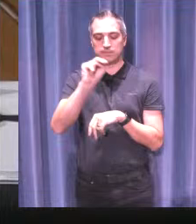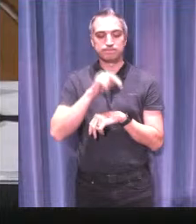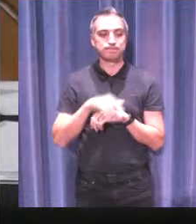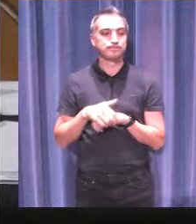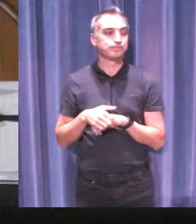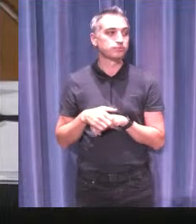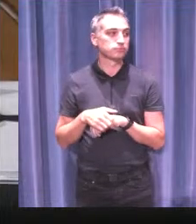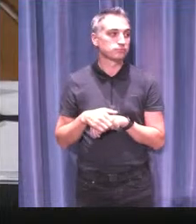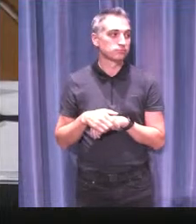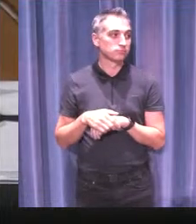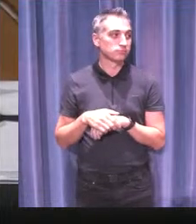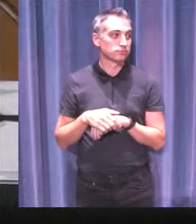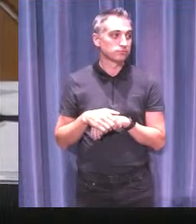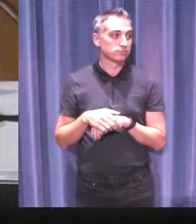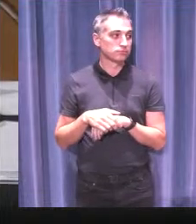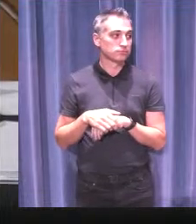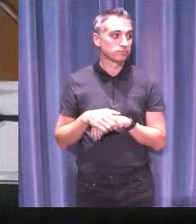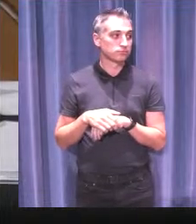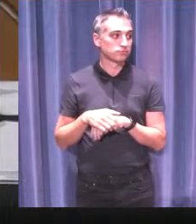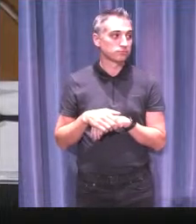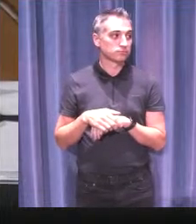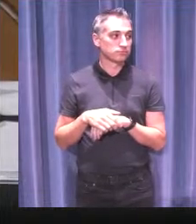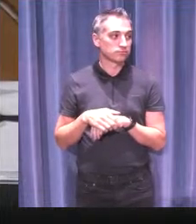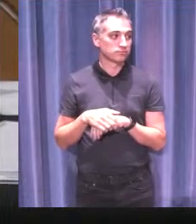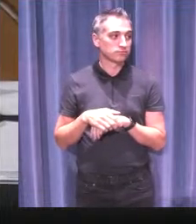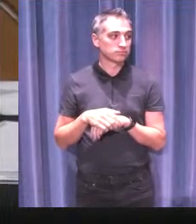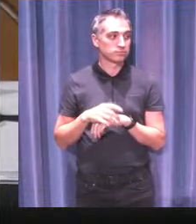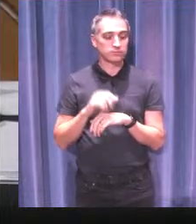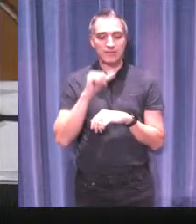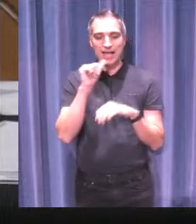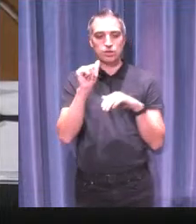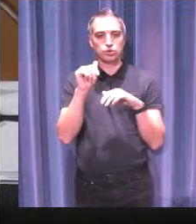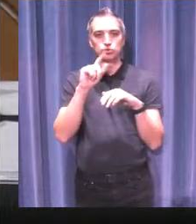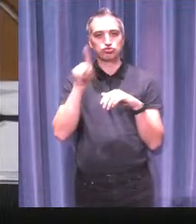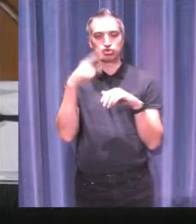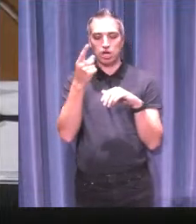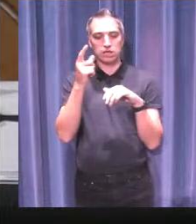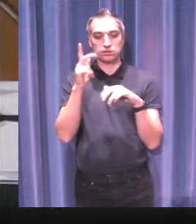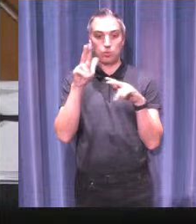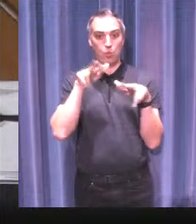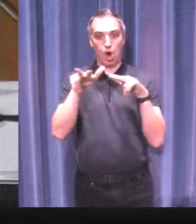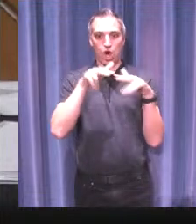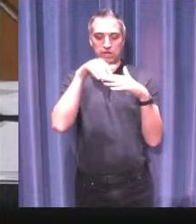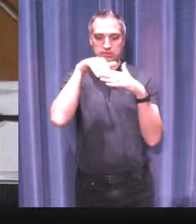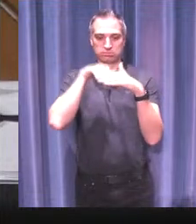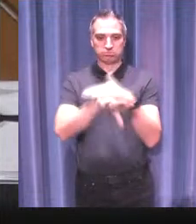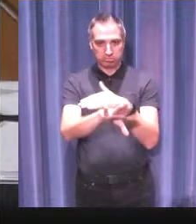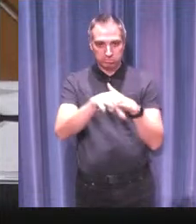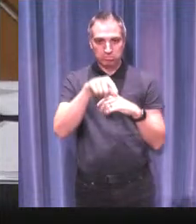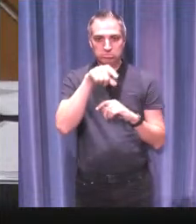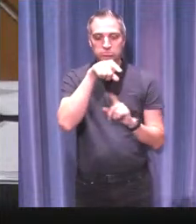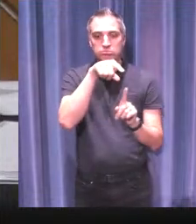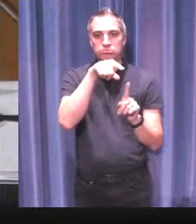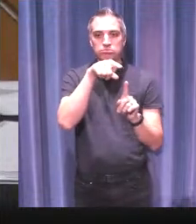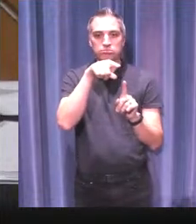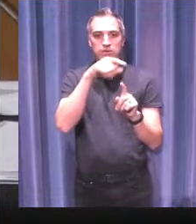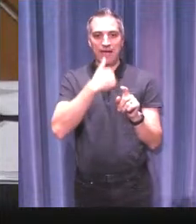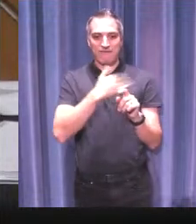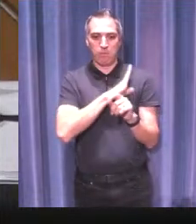not just to walk in, have a board meeting and fire somebody, that we should have at least a month, that